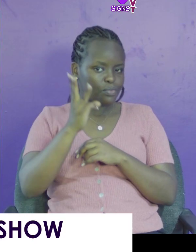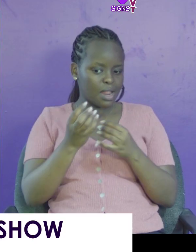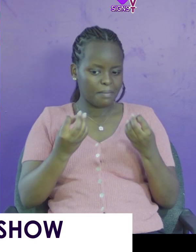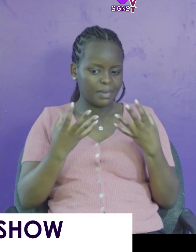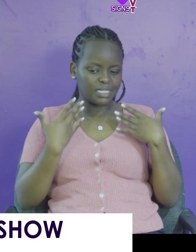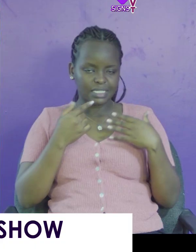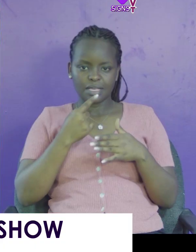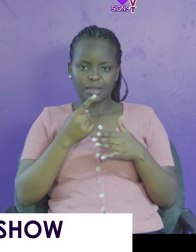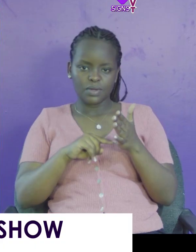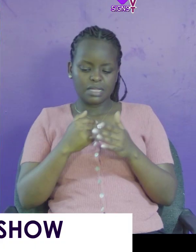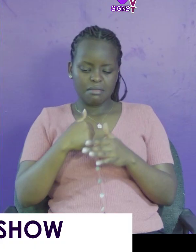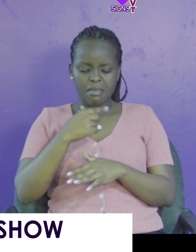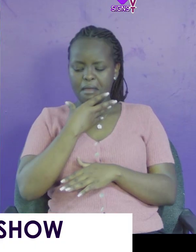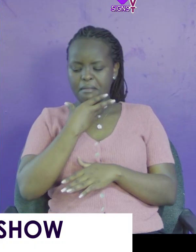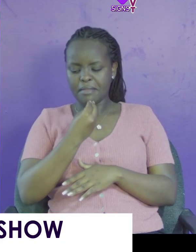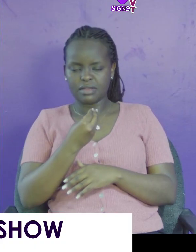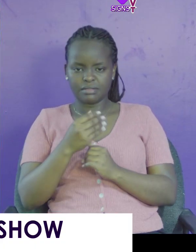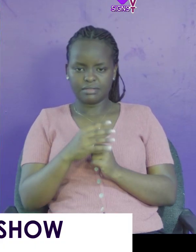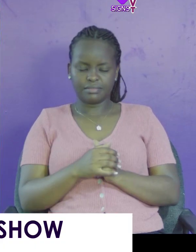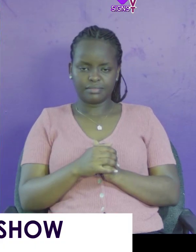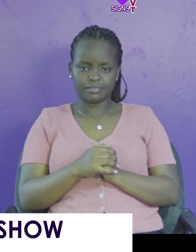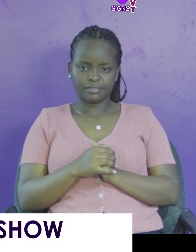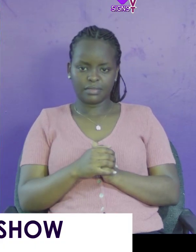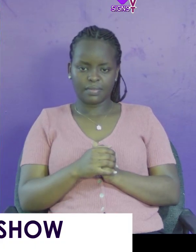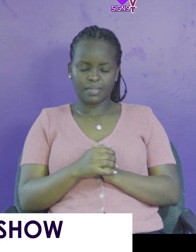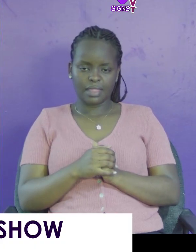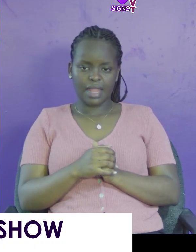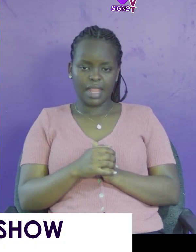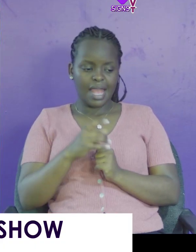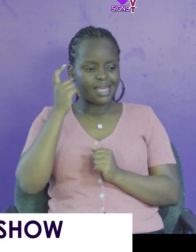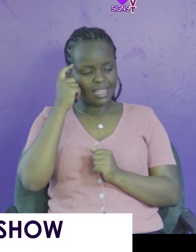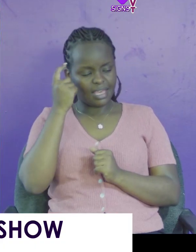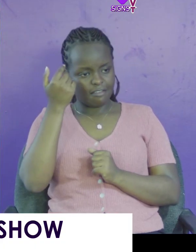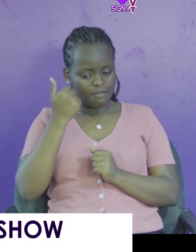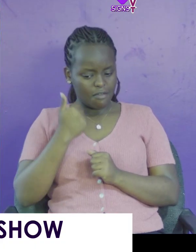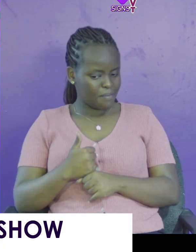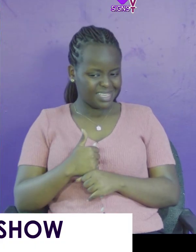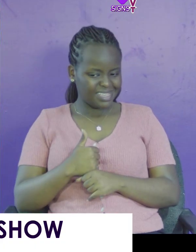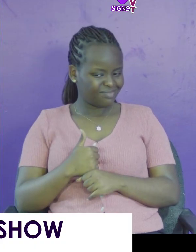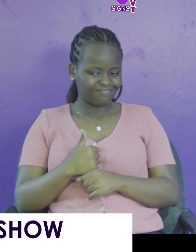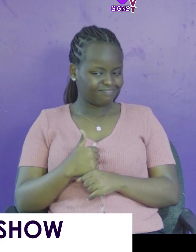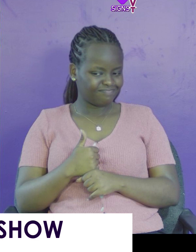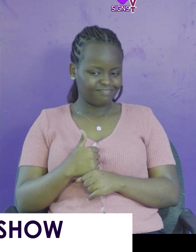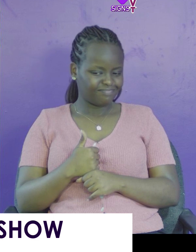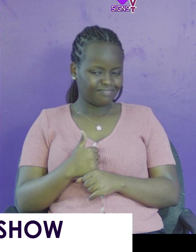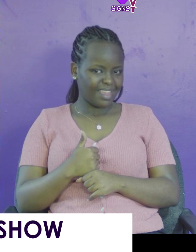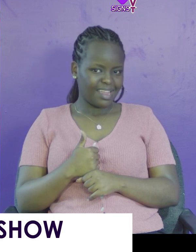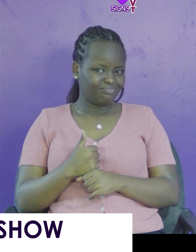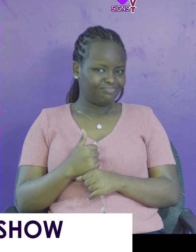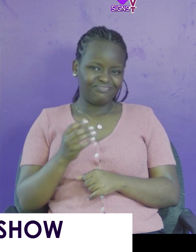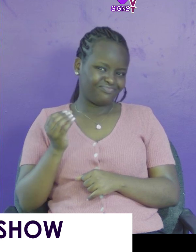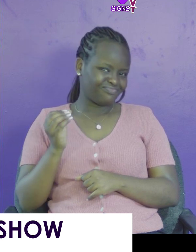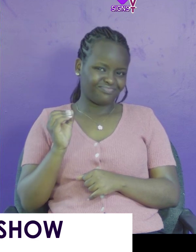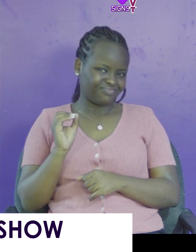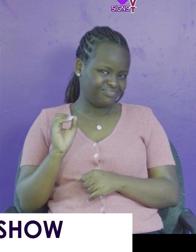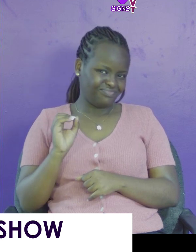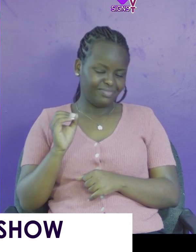man. Yes. I think for me, it doesn't make sense because we already